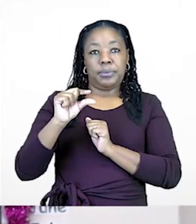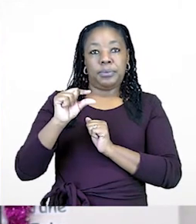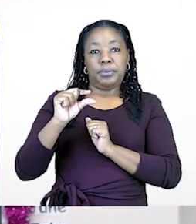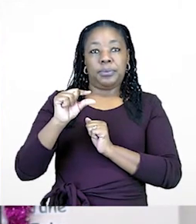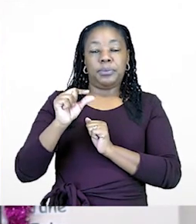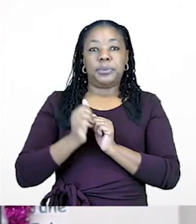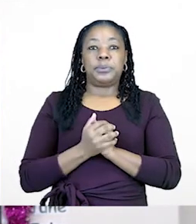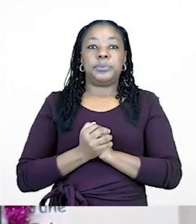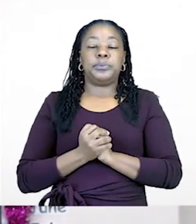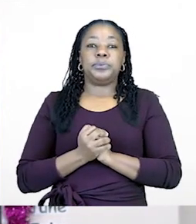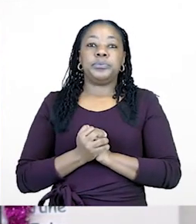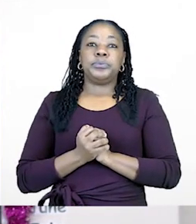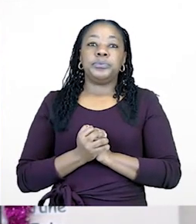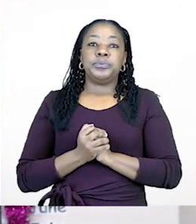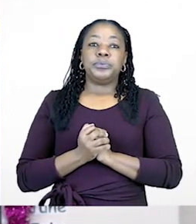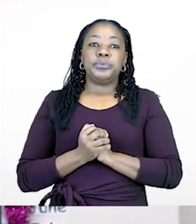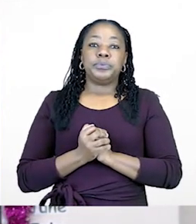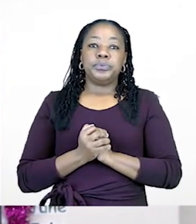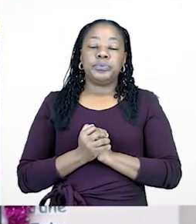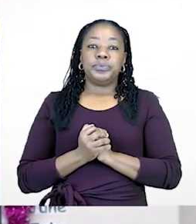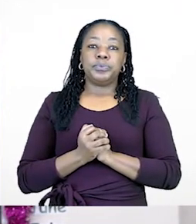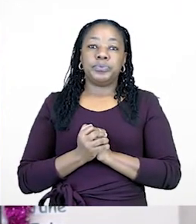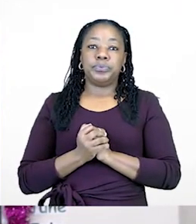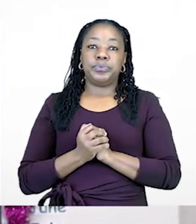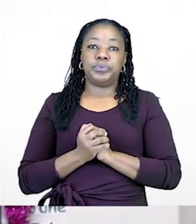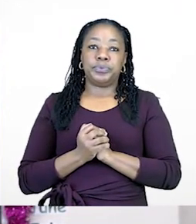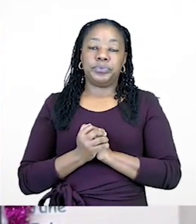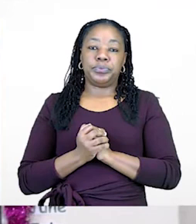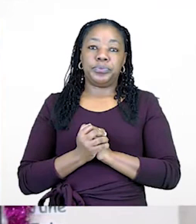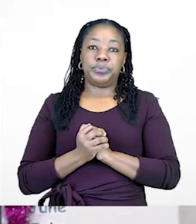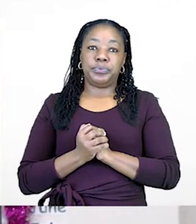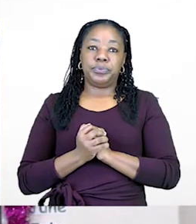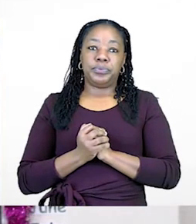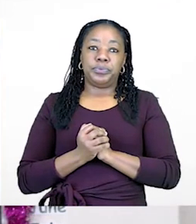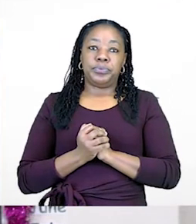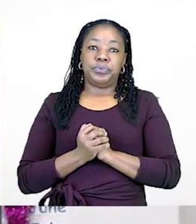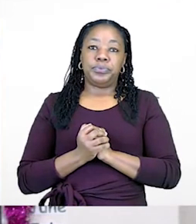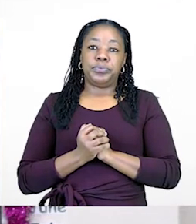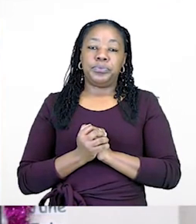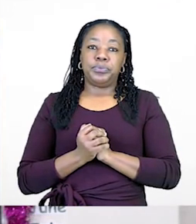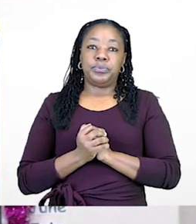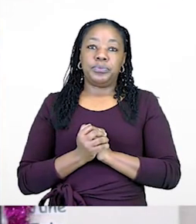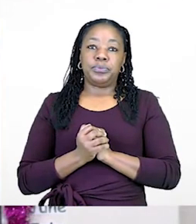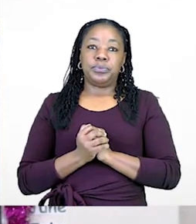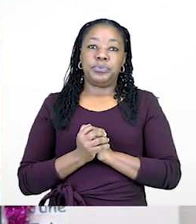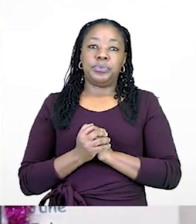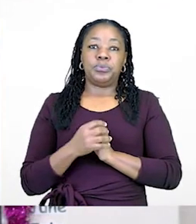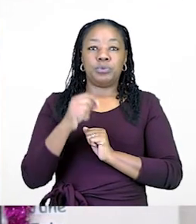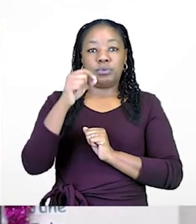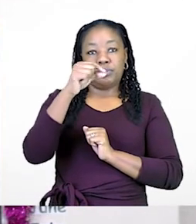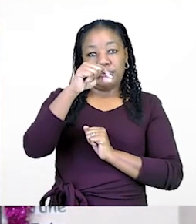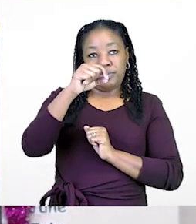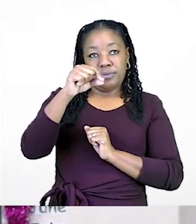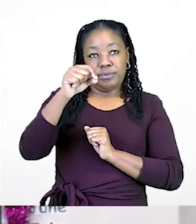makes the sound P. They both make the same sound. And when we are drawing the letter P, we